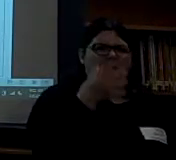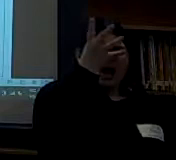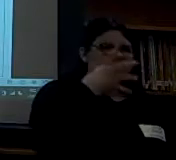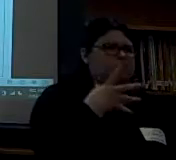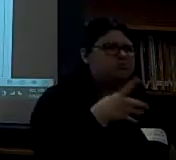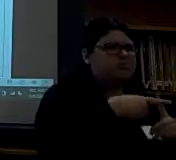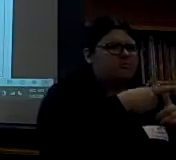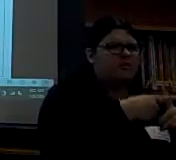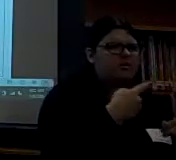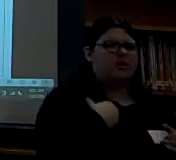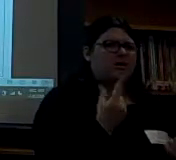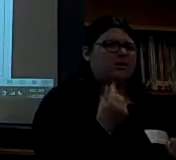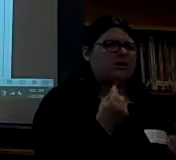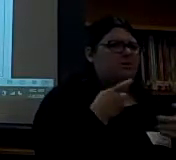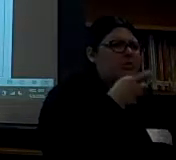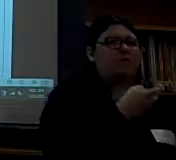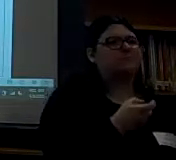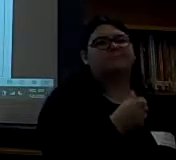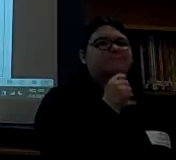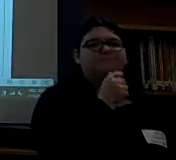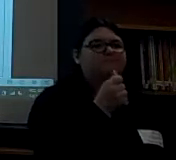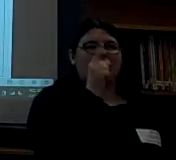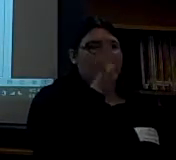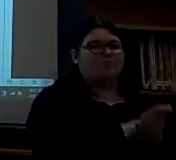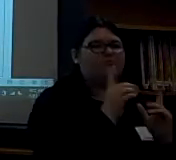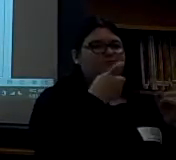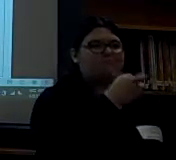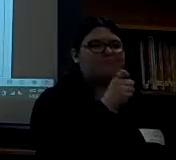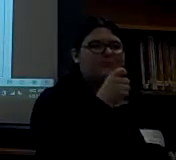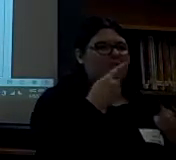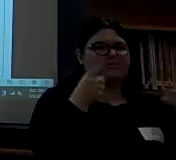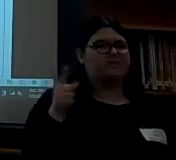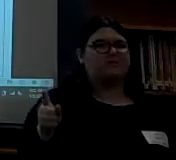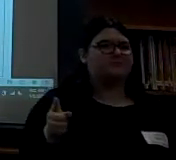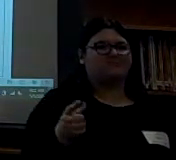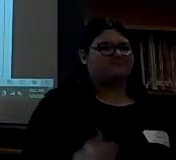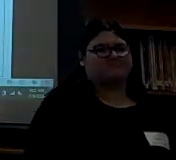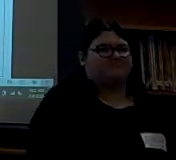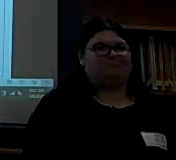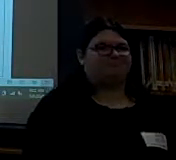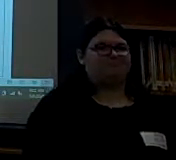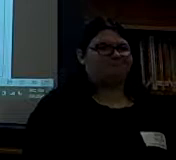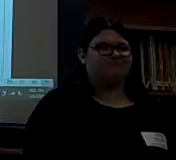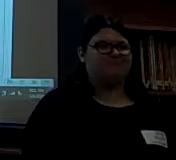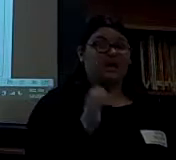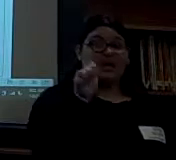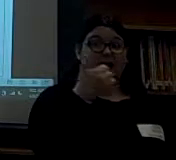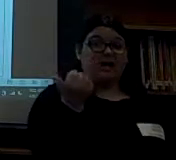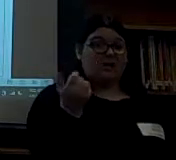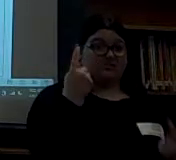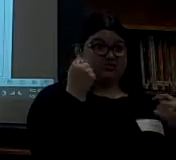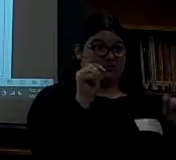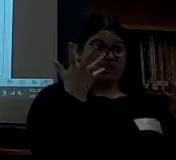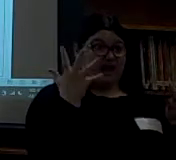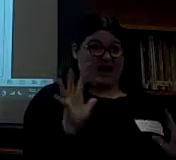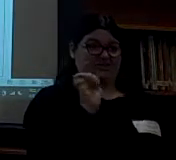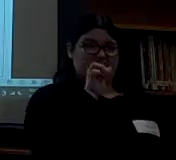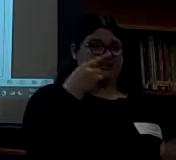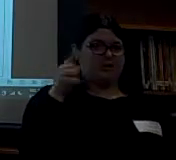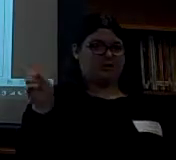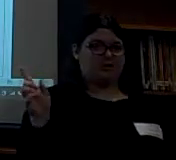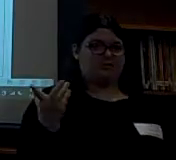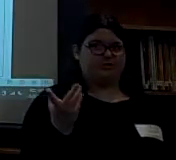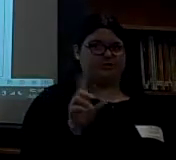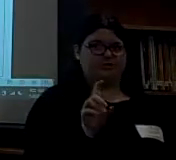I do rewards. I'm actually not a big believer in rewards. Those don't tend to work, they tend to backfire. Anything else anybody's tried that does